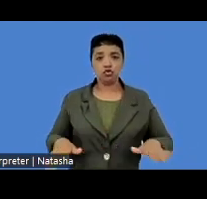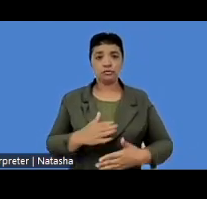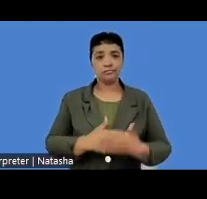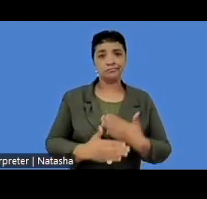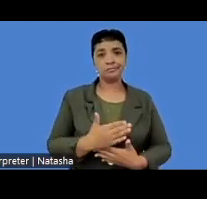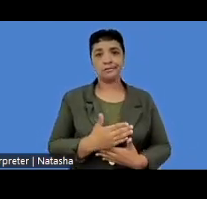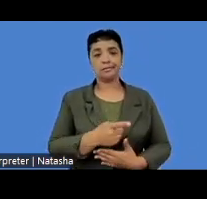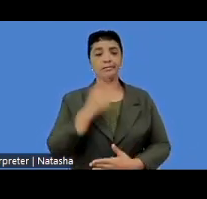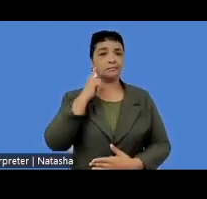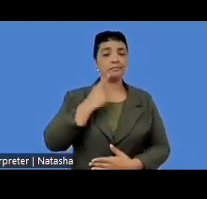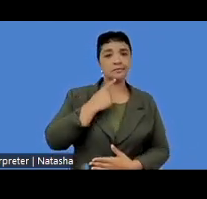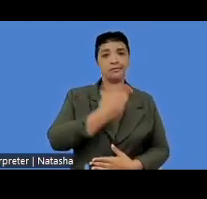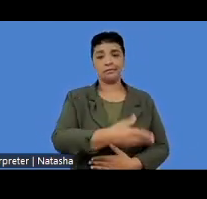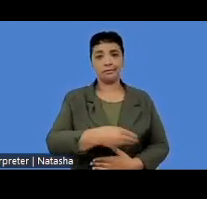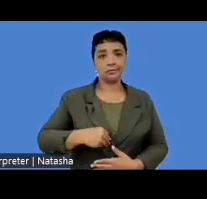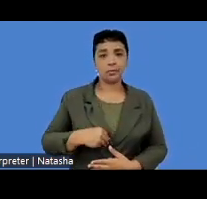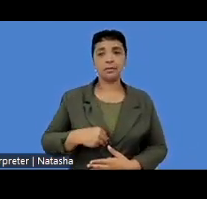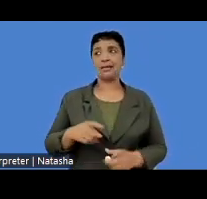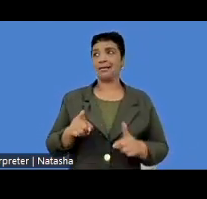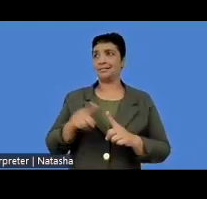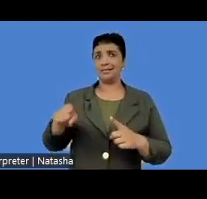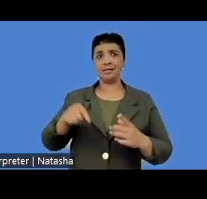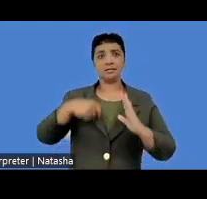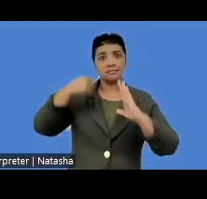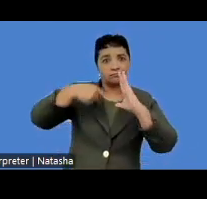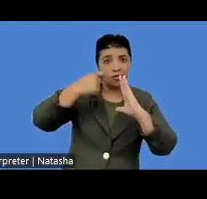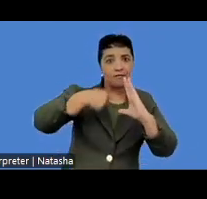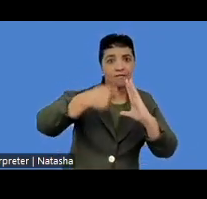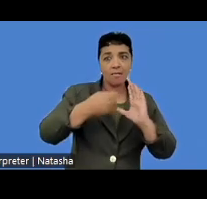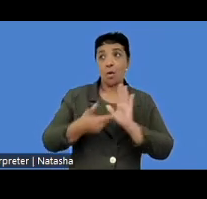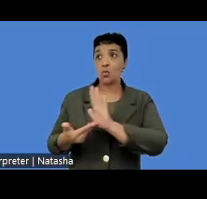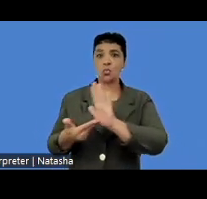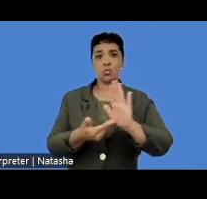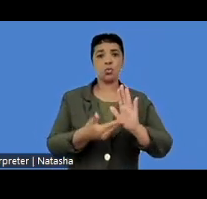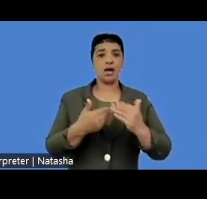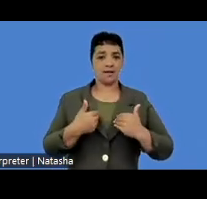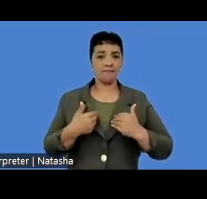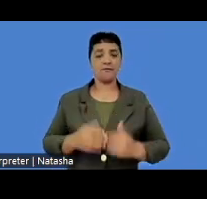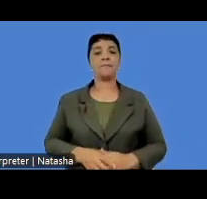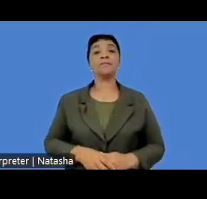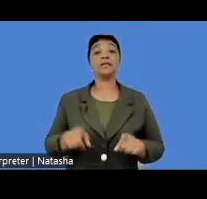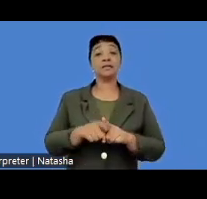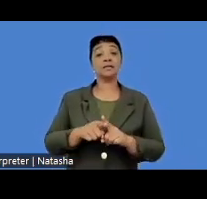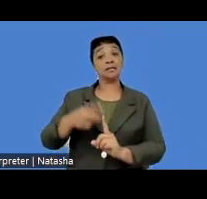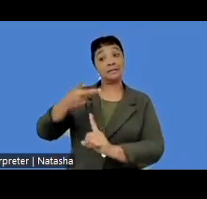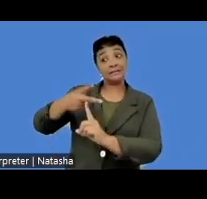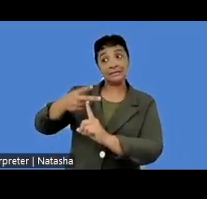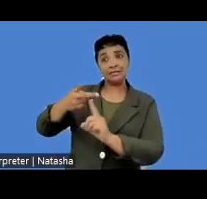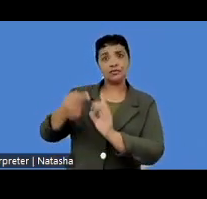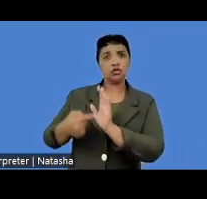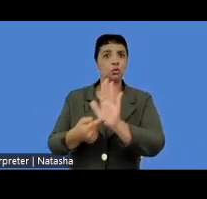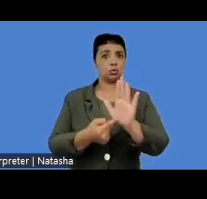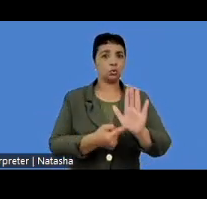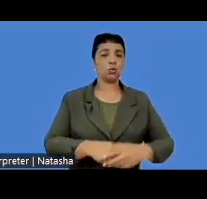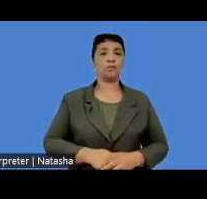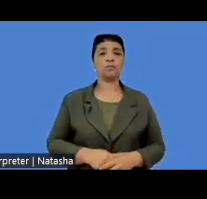these two children from Ukraine was filmed for local television. So this is not some sporadic case, this is